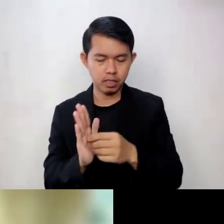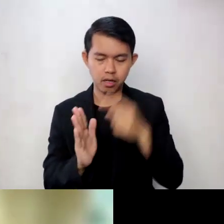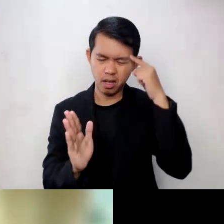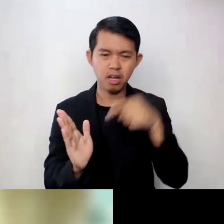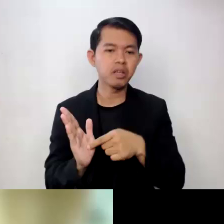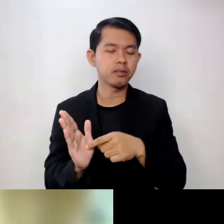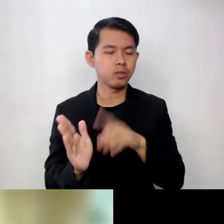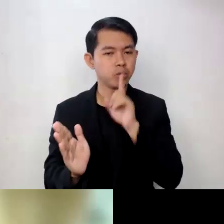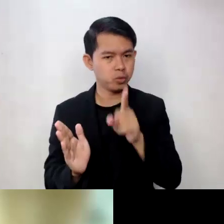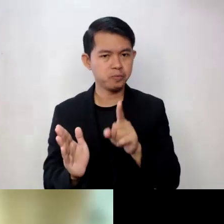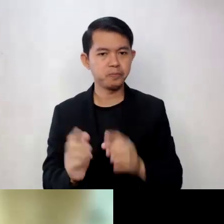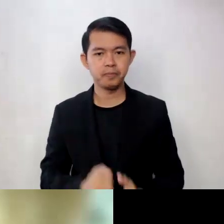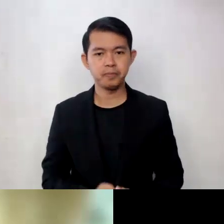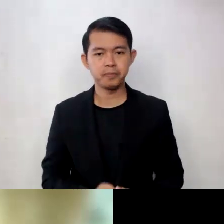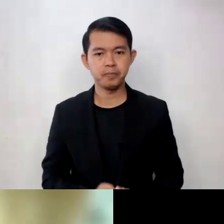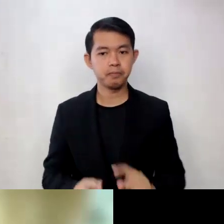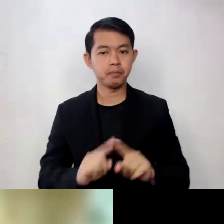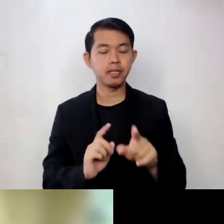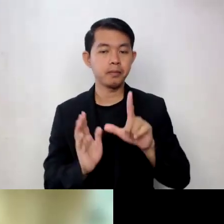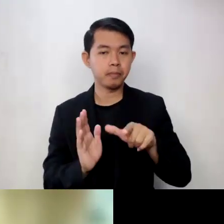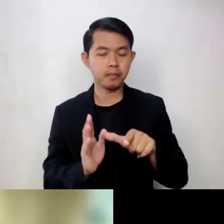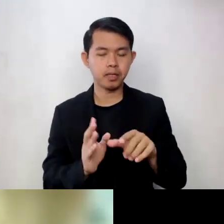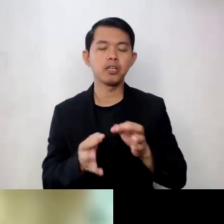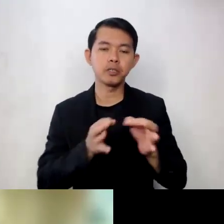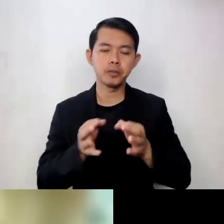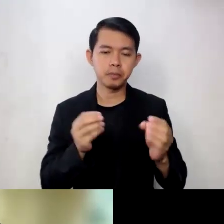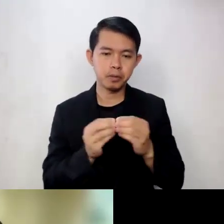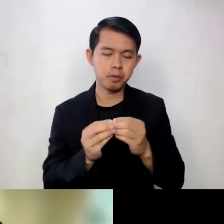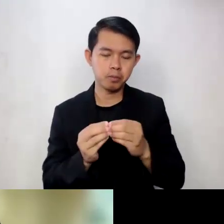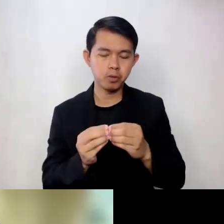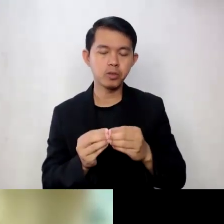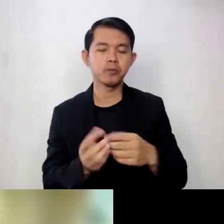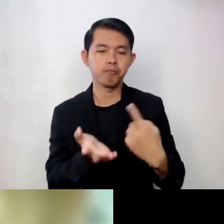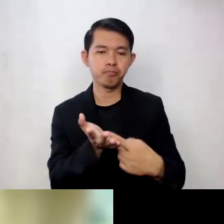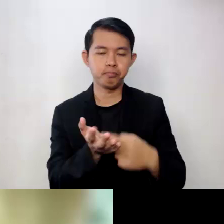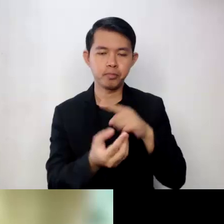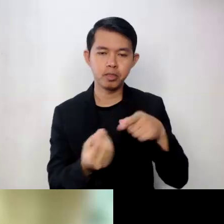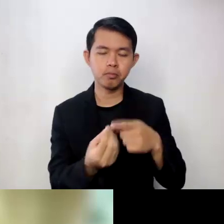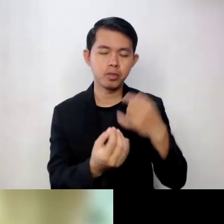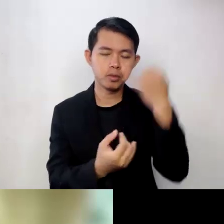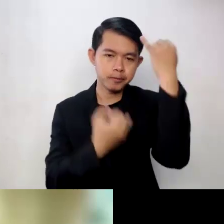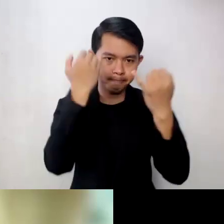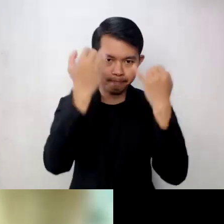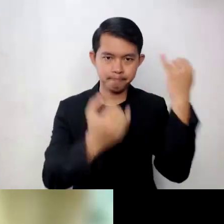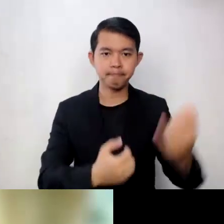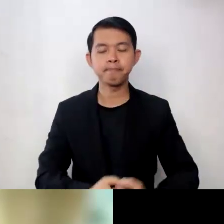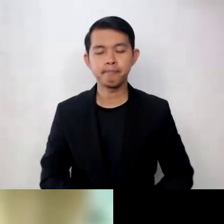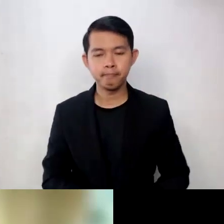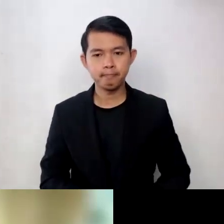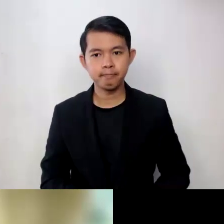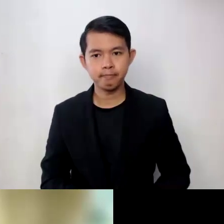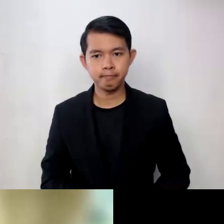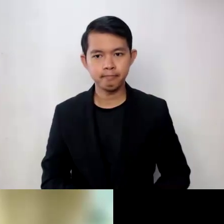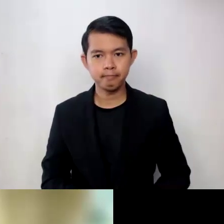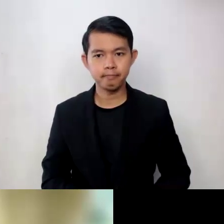So mamaya I'm willing to share more and discuss about those ideas. Pero yun yung medyo, I